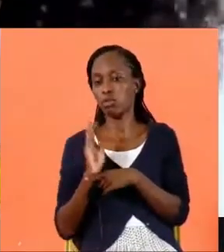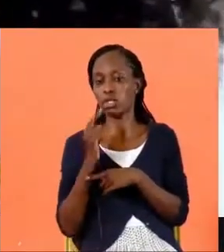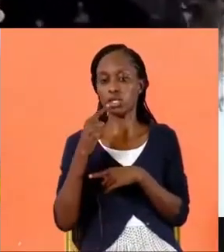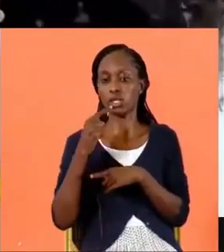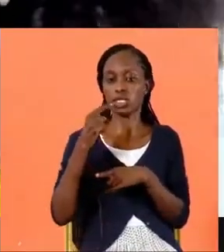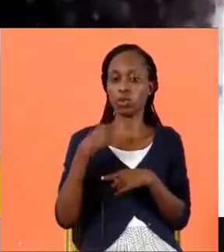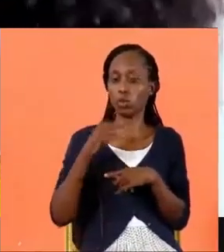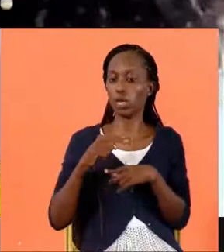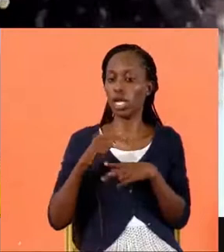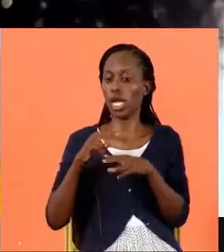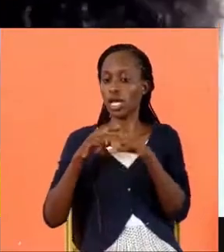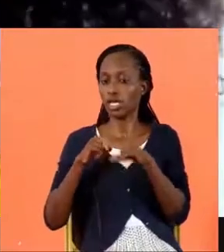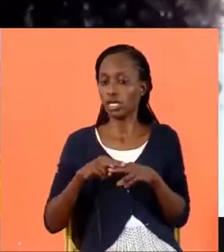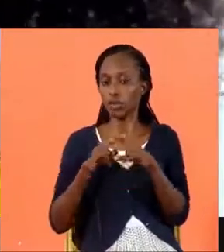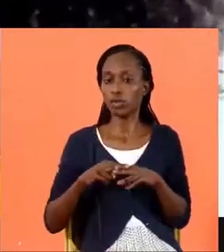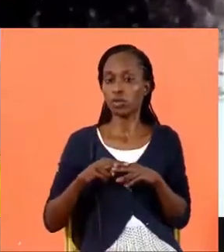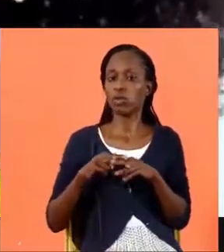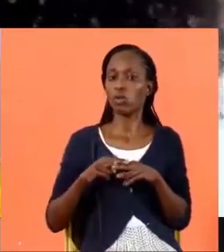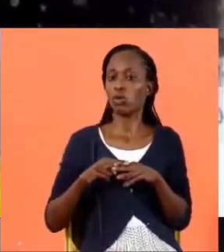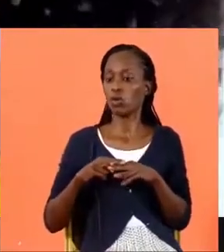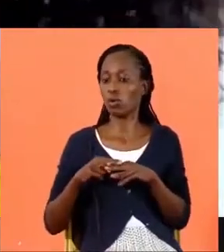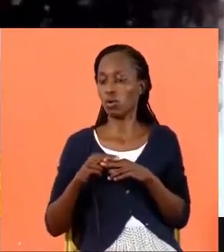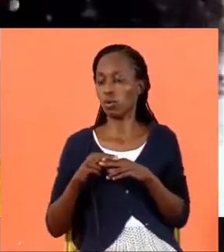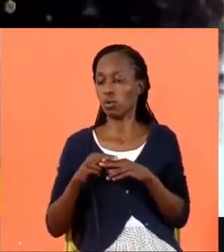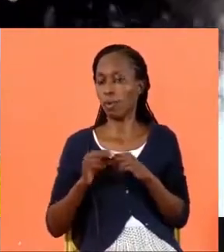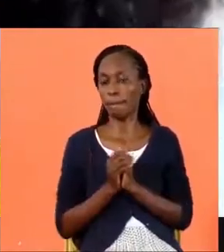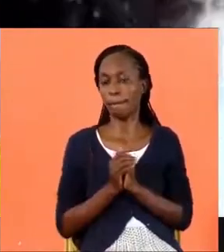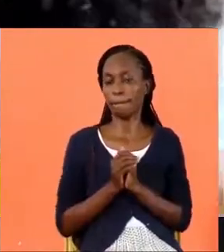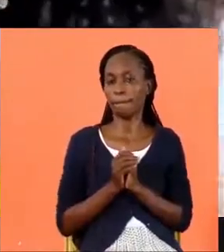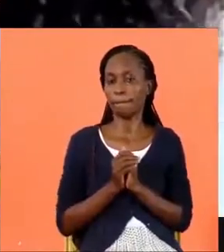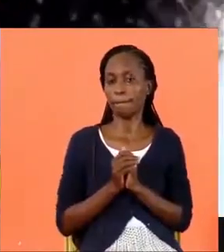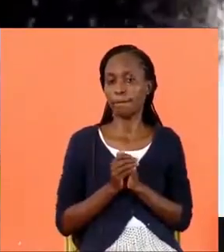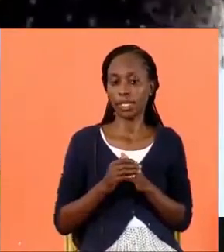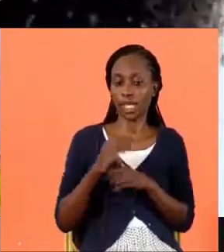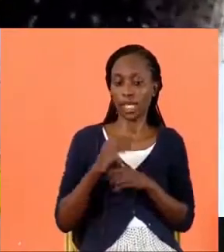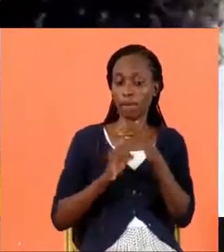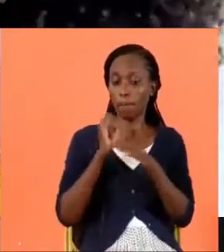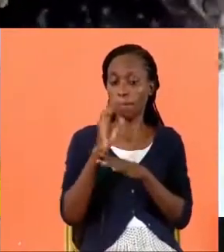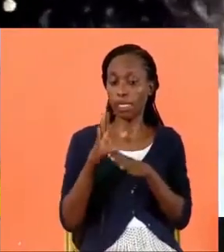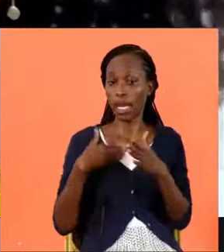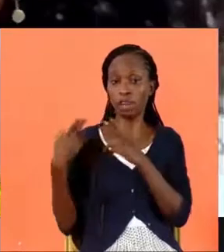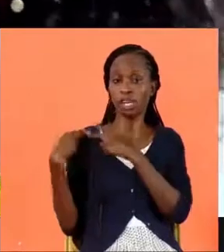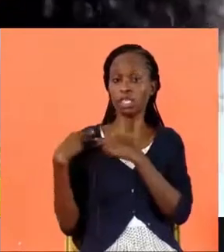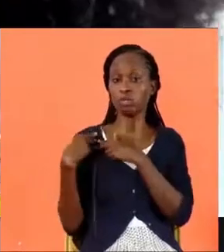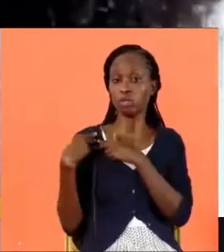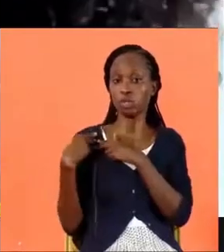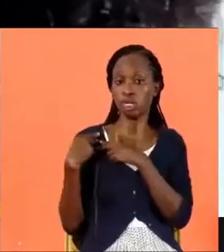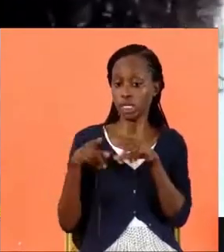dependent on you pushing forward legislation to help us address these issues. The media has a role to play because we